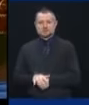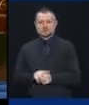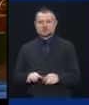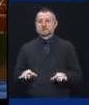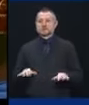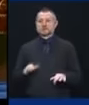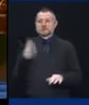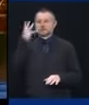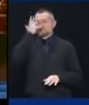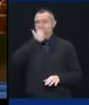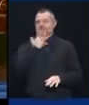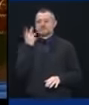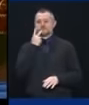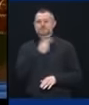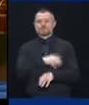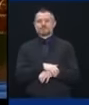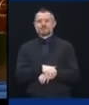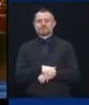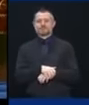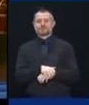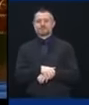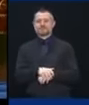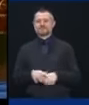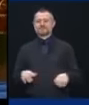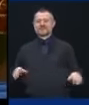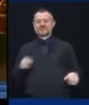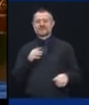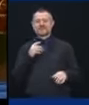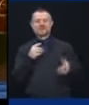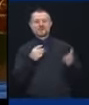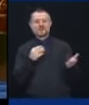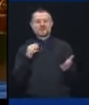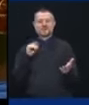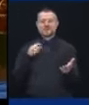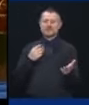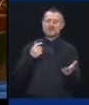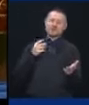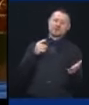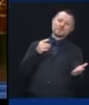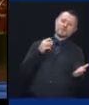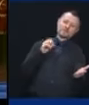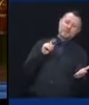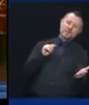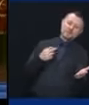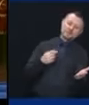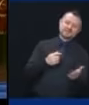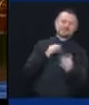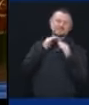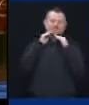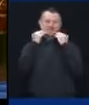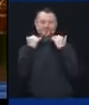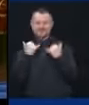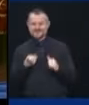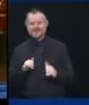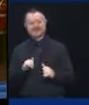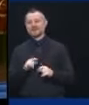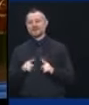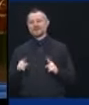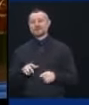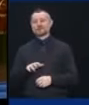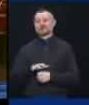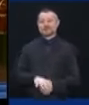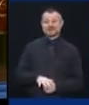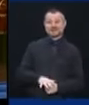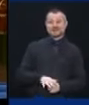face. And Beth Garvey, who still smiles, even through the stress and through